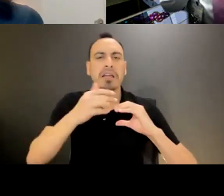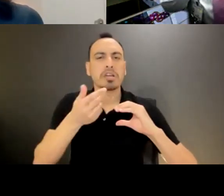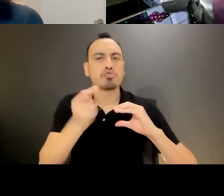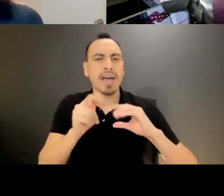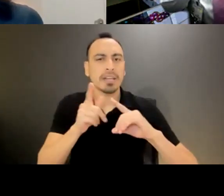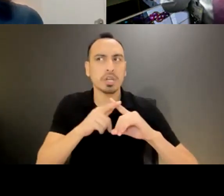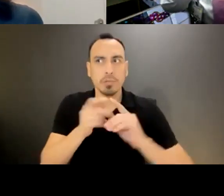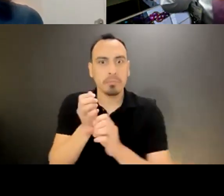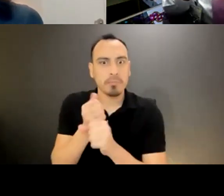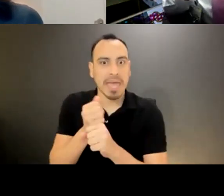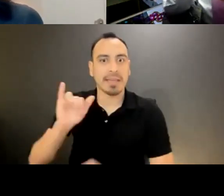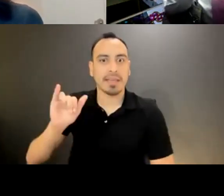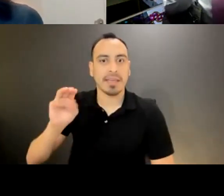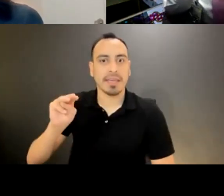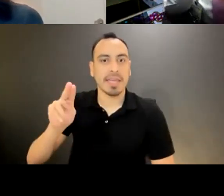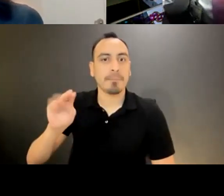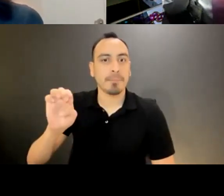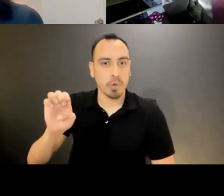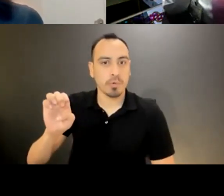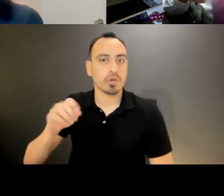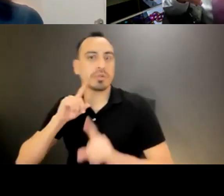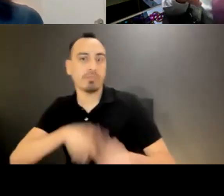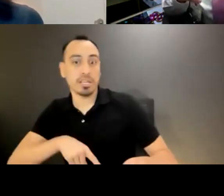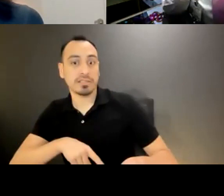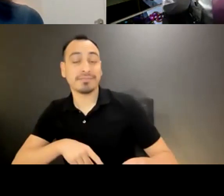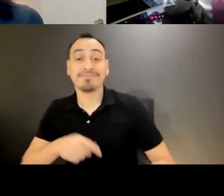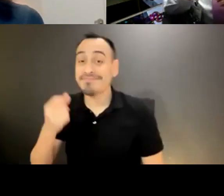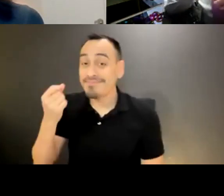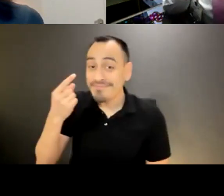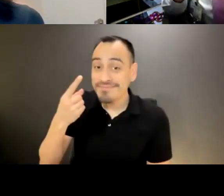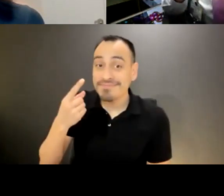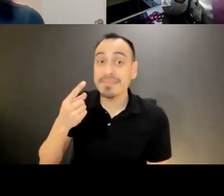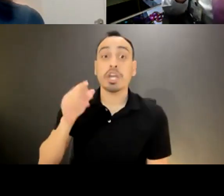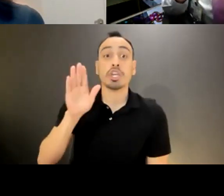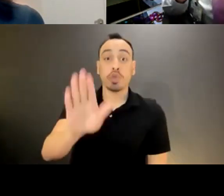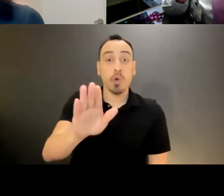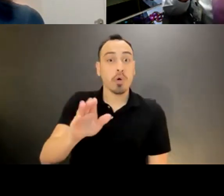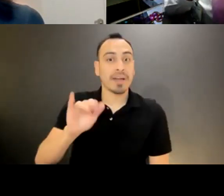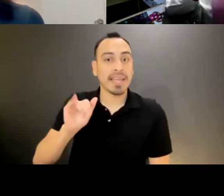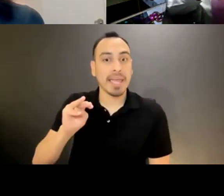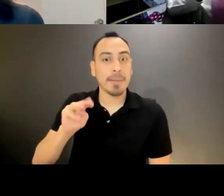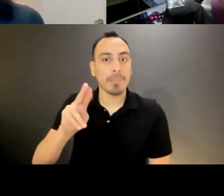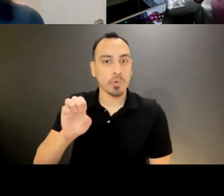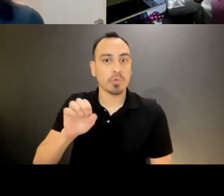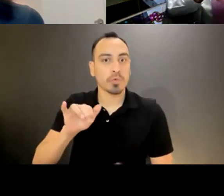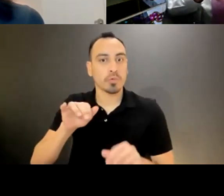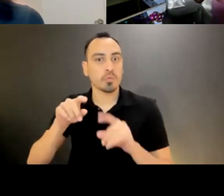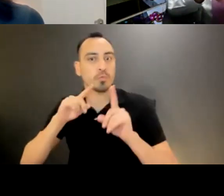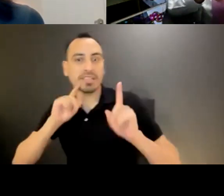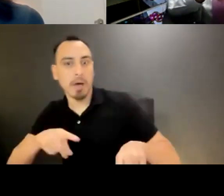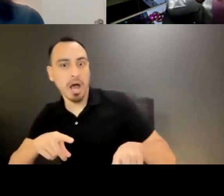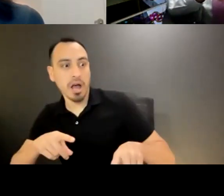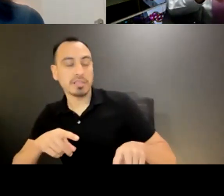immune response. Once those spike proteins are made, the RNA is destroyed. So there's no